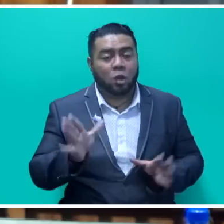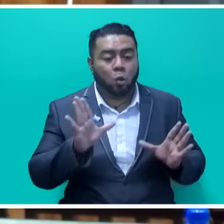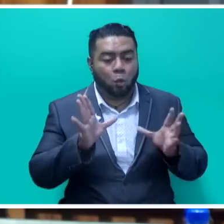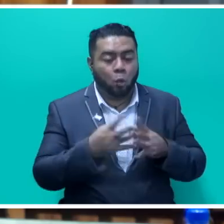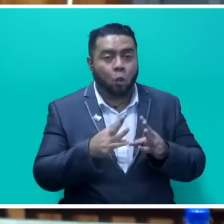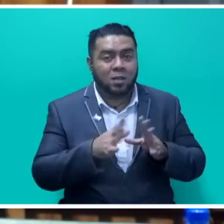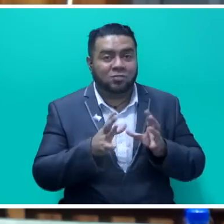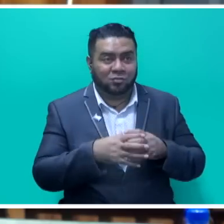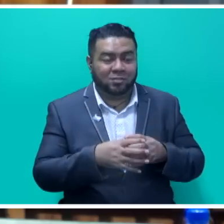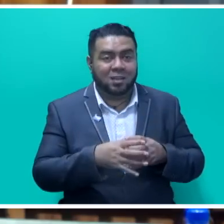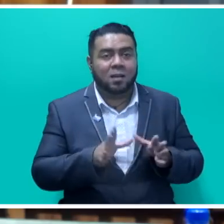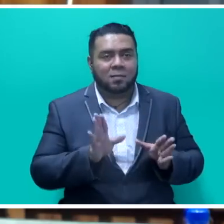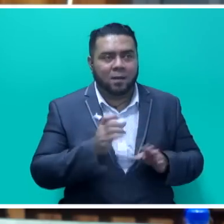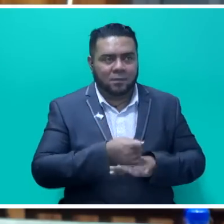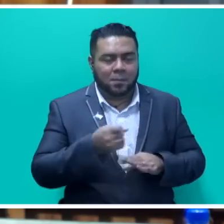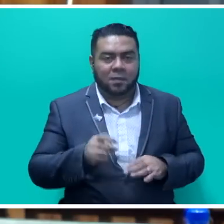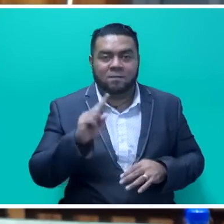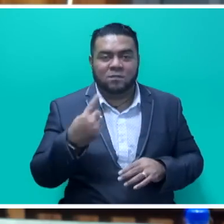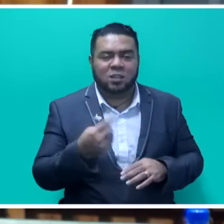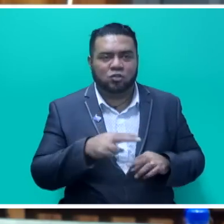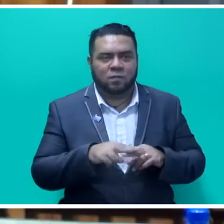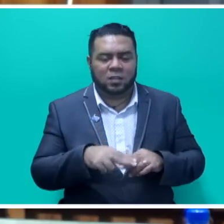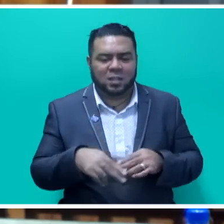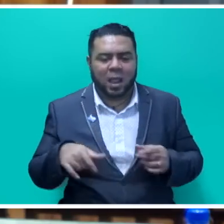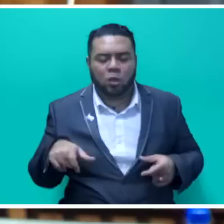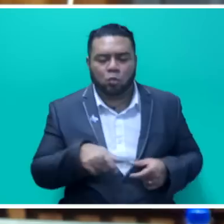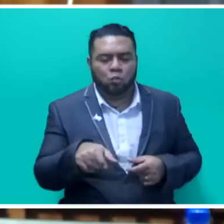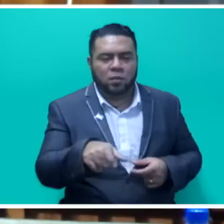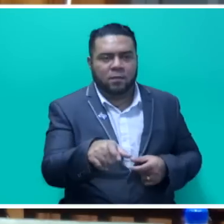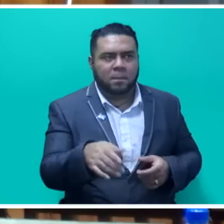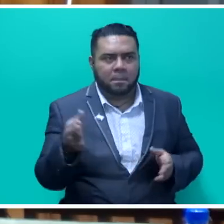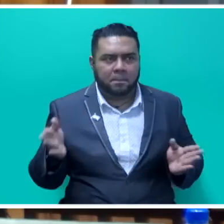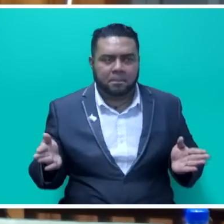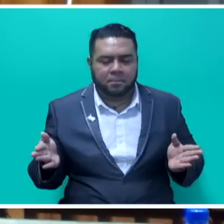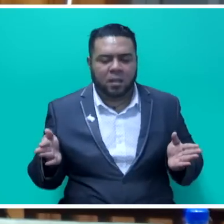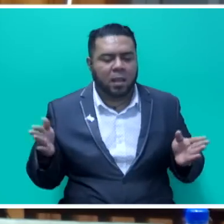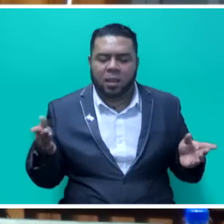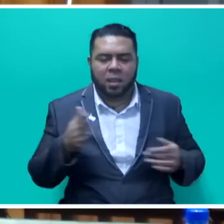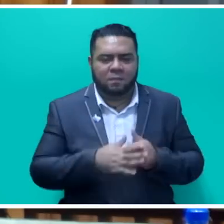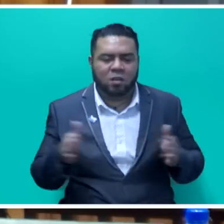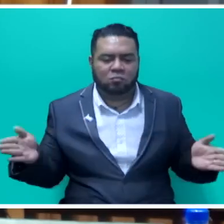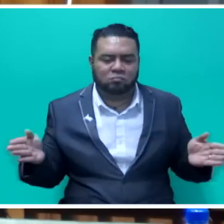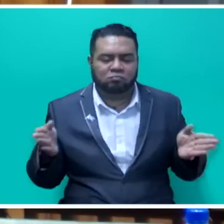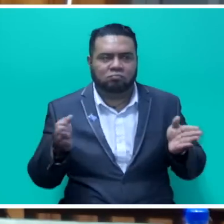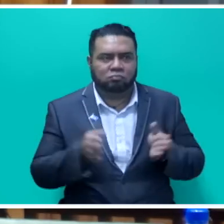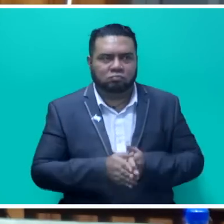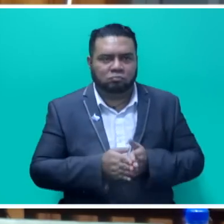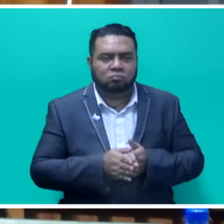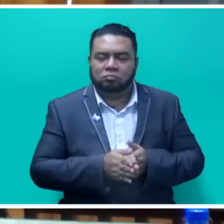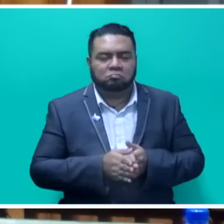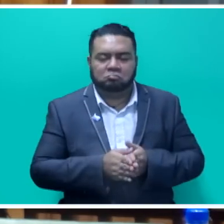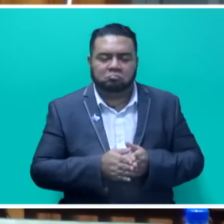government and Fiji First are like river banks, never to come together because of a gulf in principles